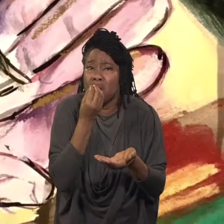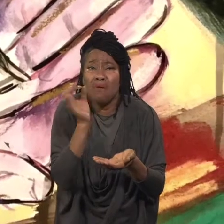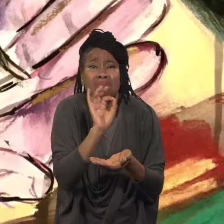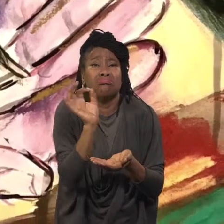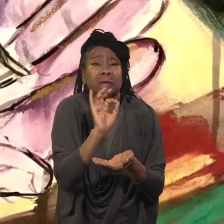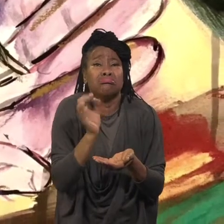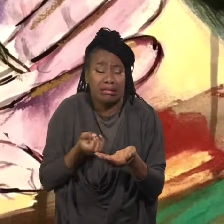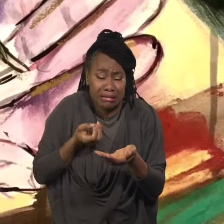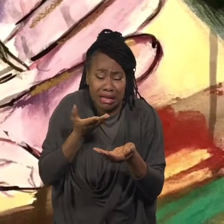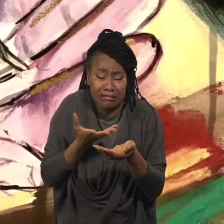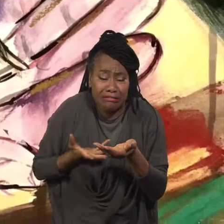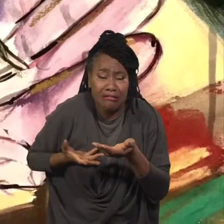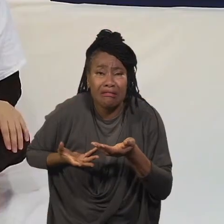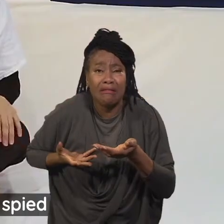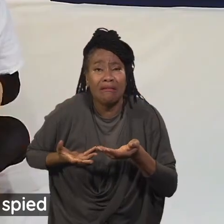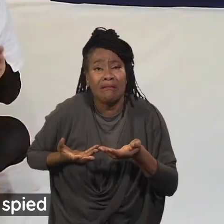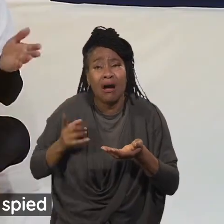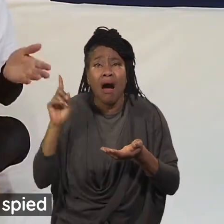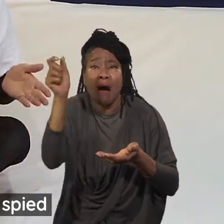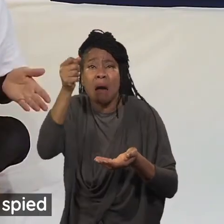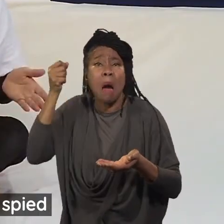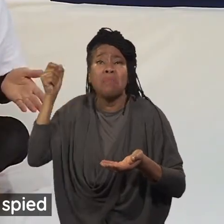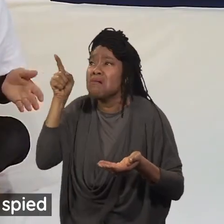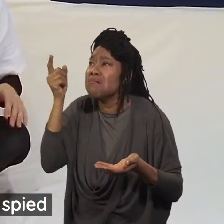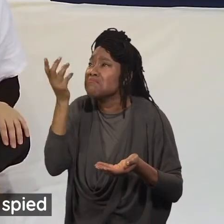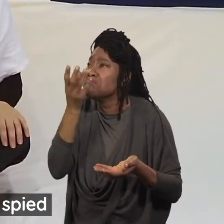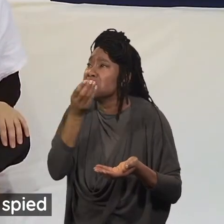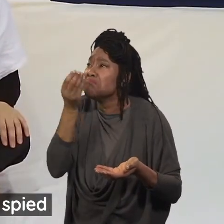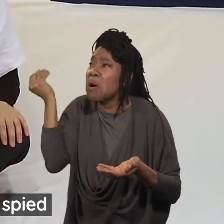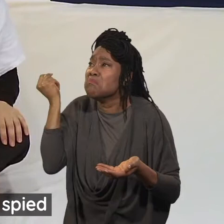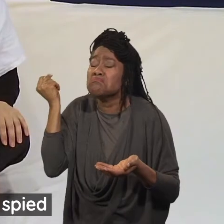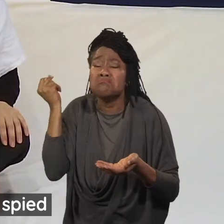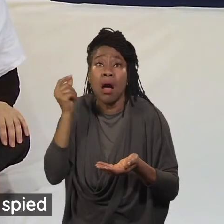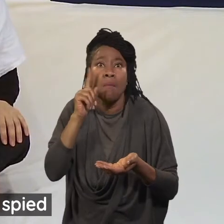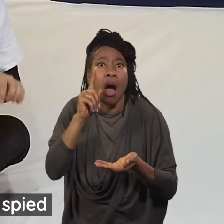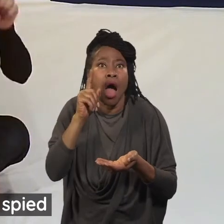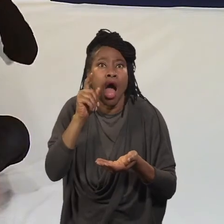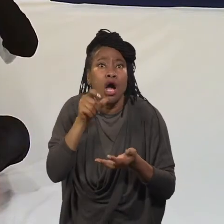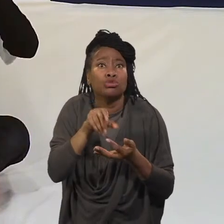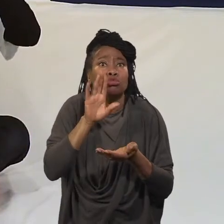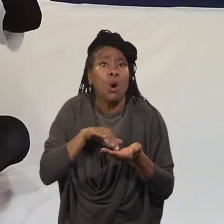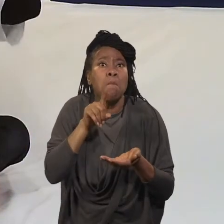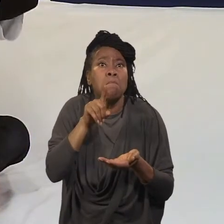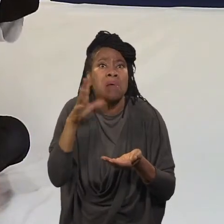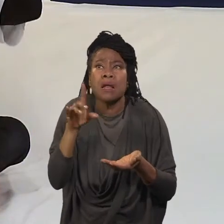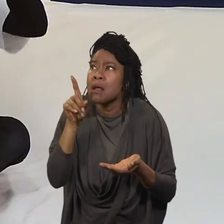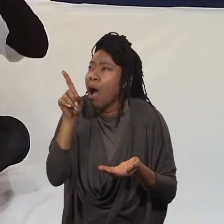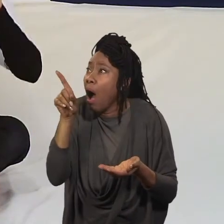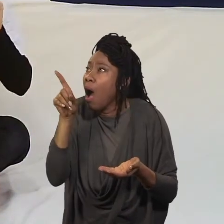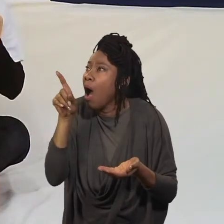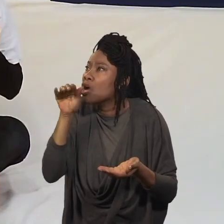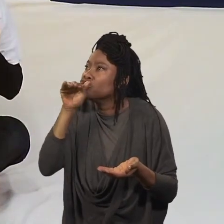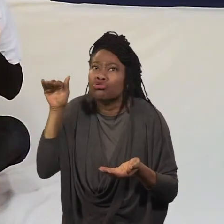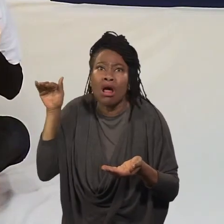thing to give him. Their cupboards were bare, but then Dom spied a single raisin